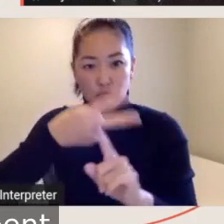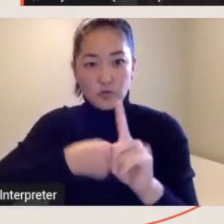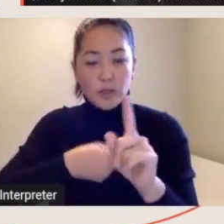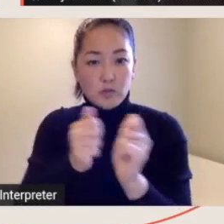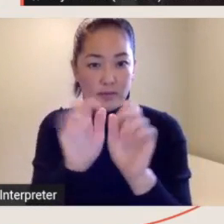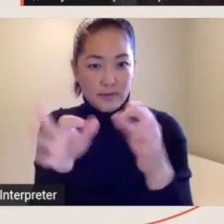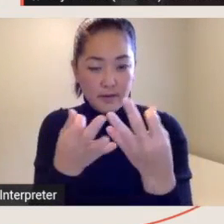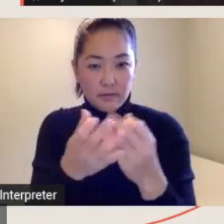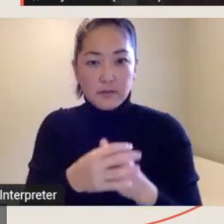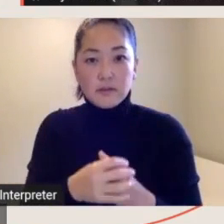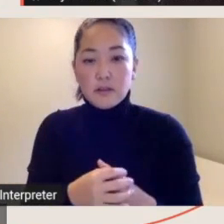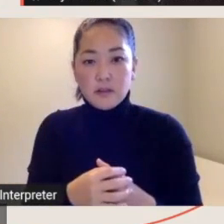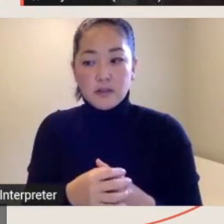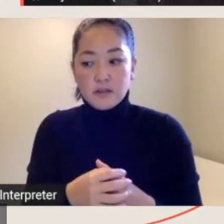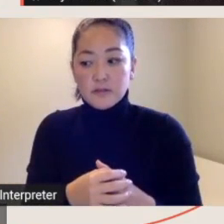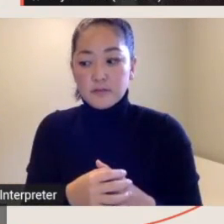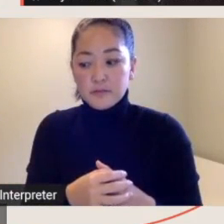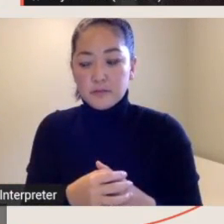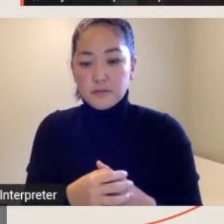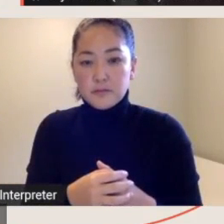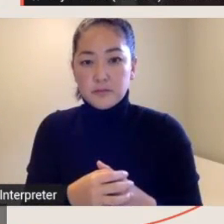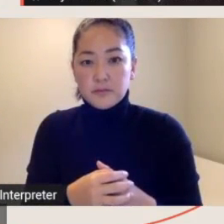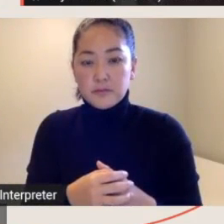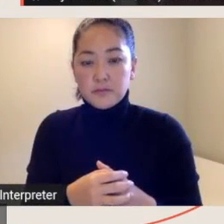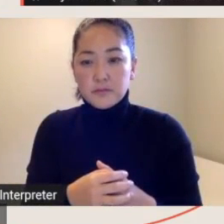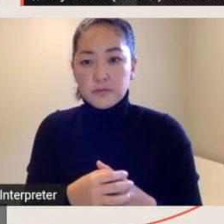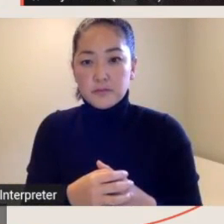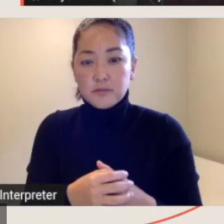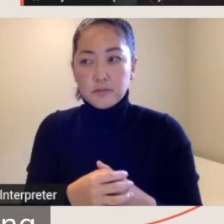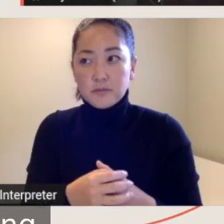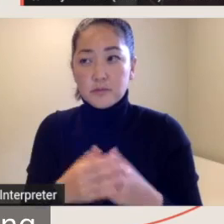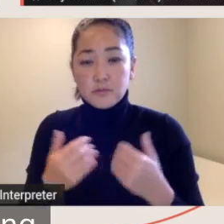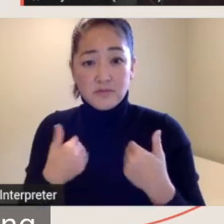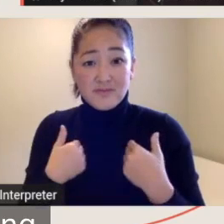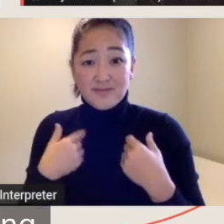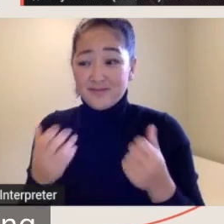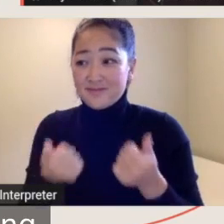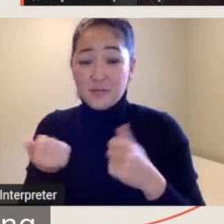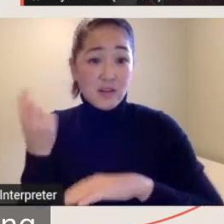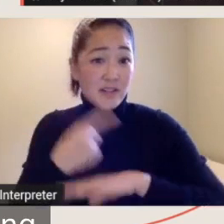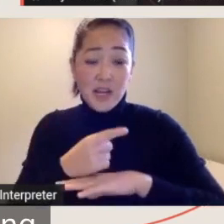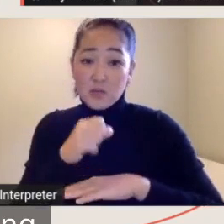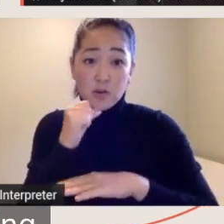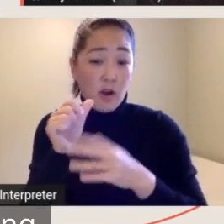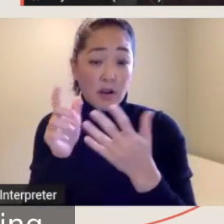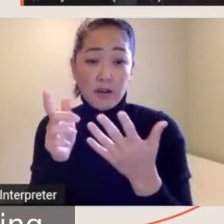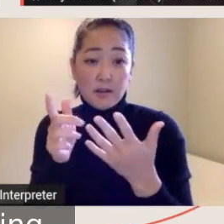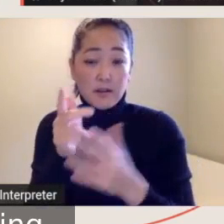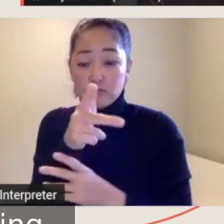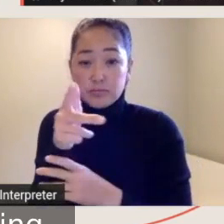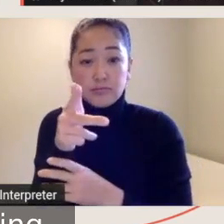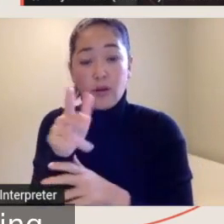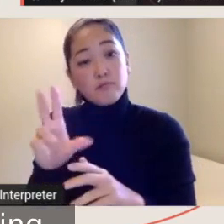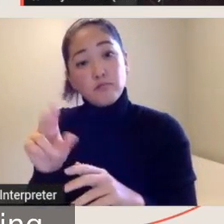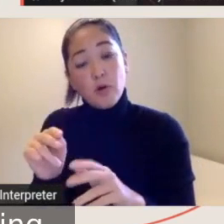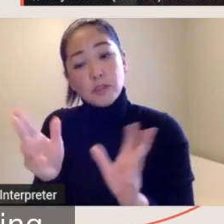them, which clearly brought us to have a lot of days in which we were not filming, but we were just hanging out with the